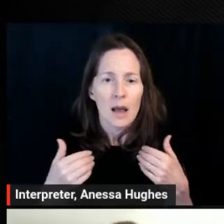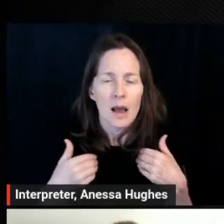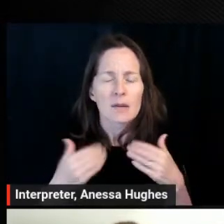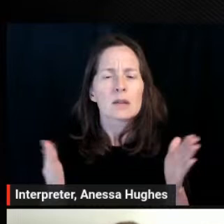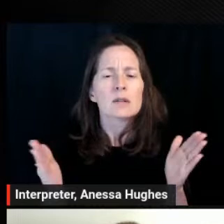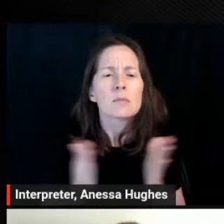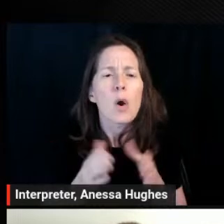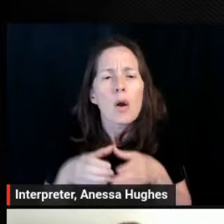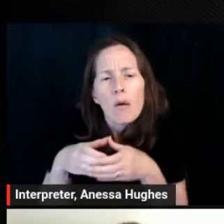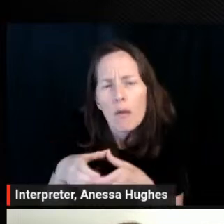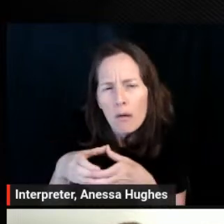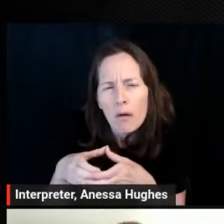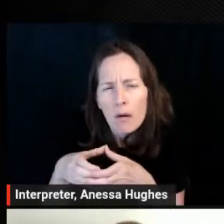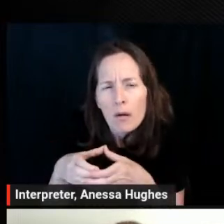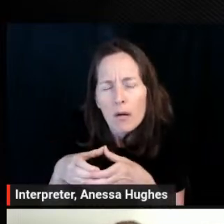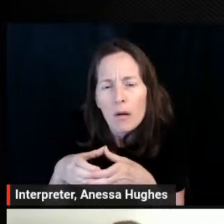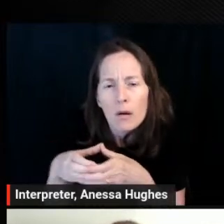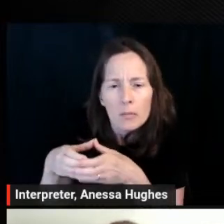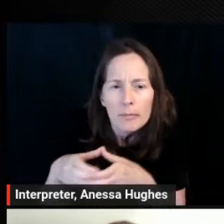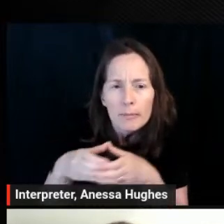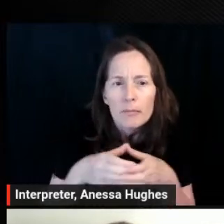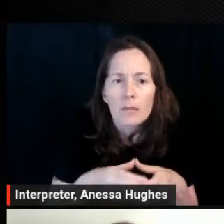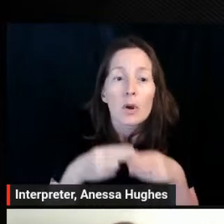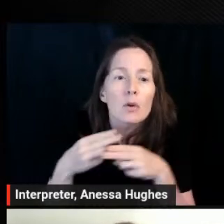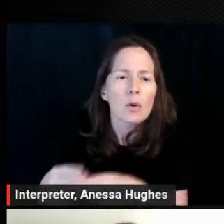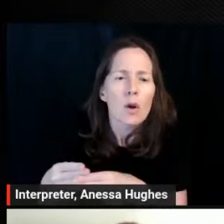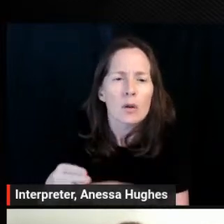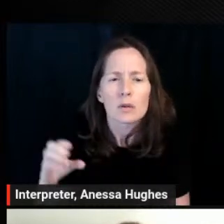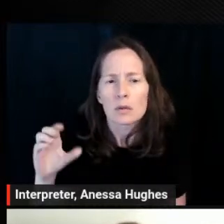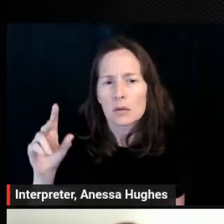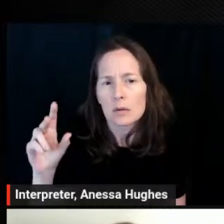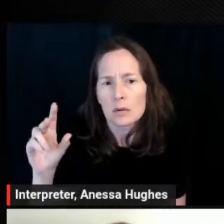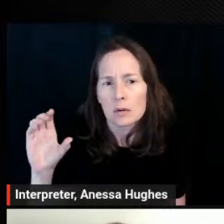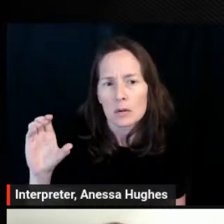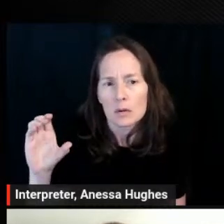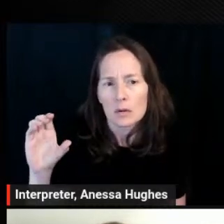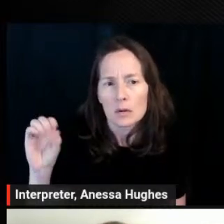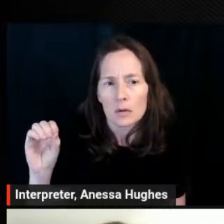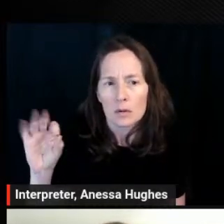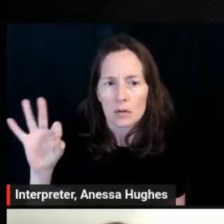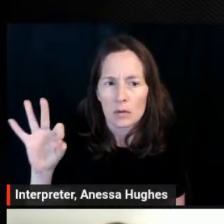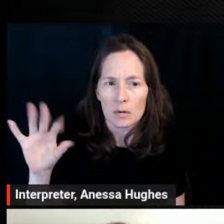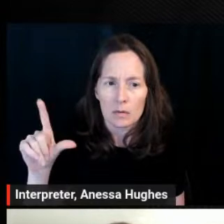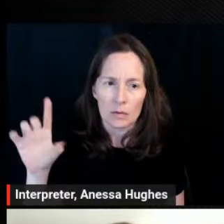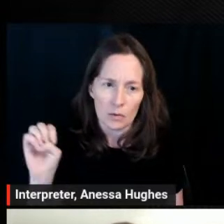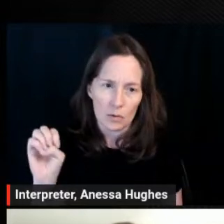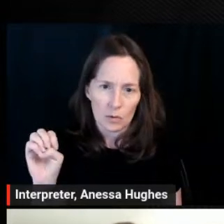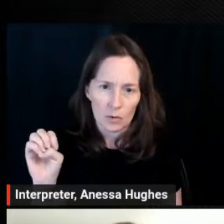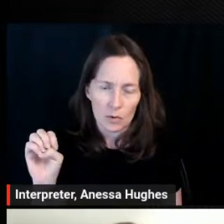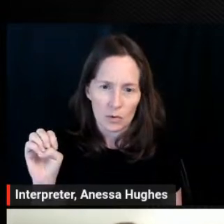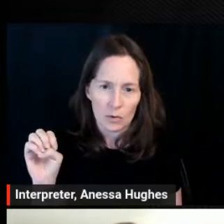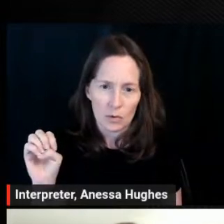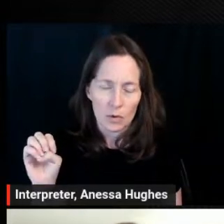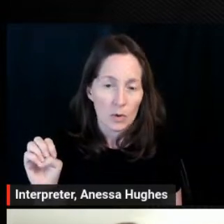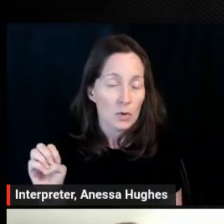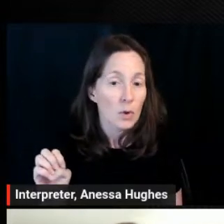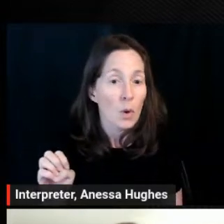coffles. And their walking prisoners rarely ended up in showrooms or on the auction